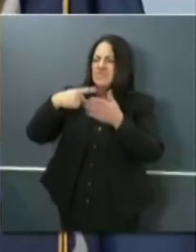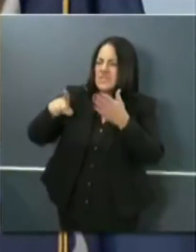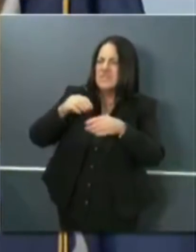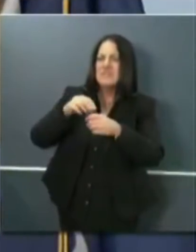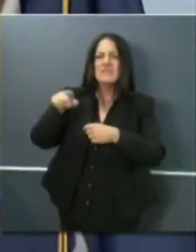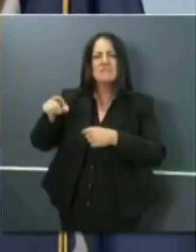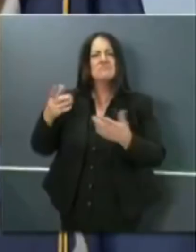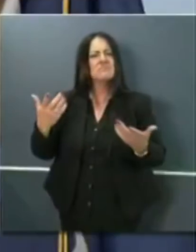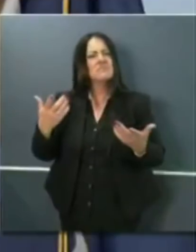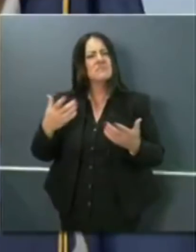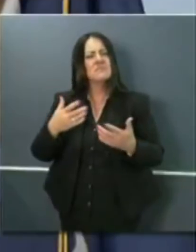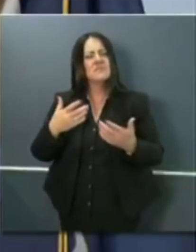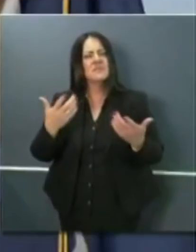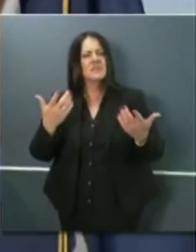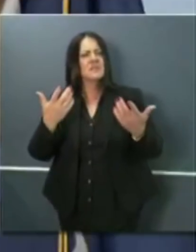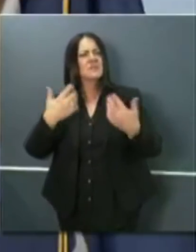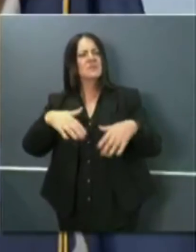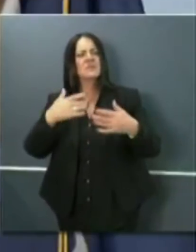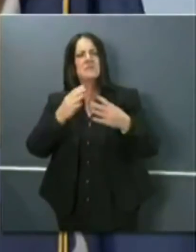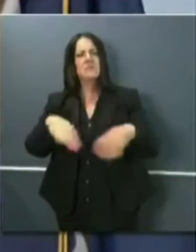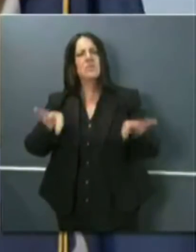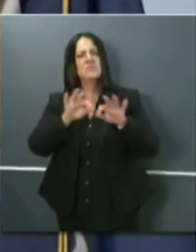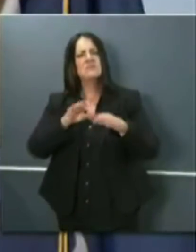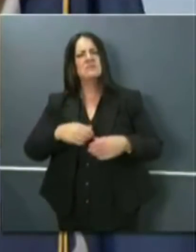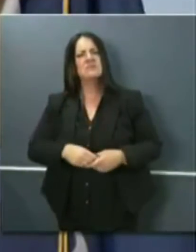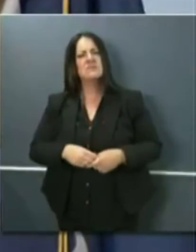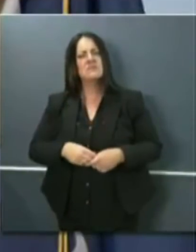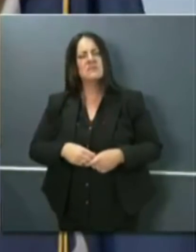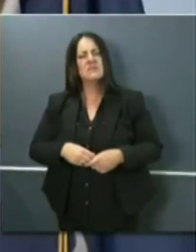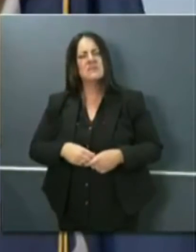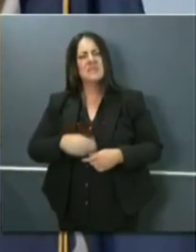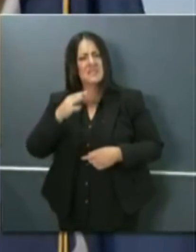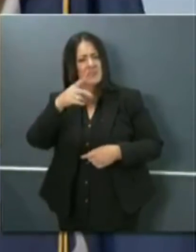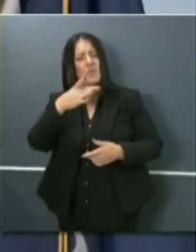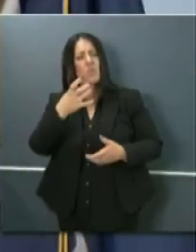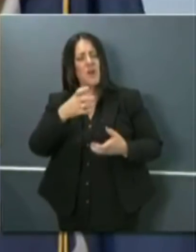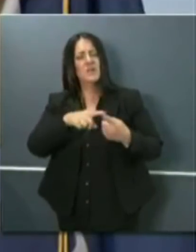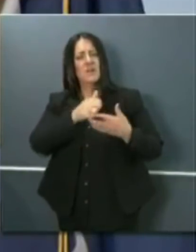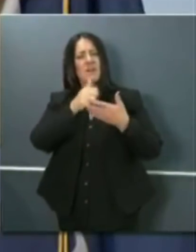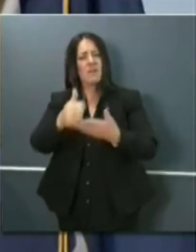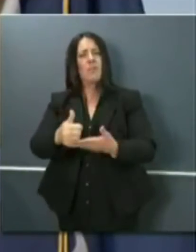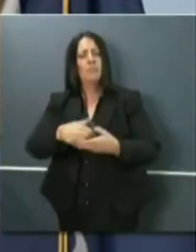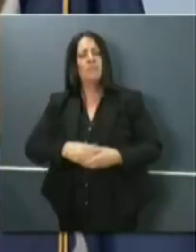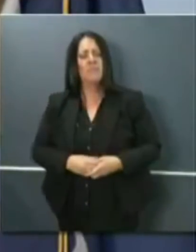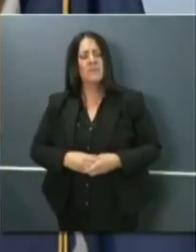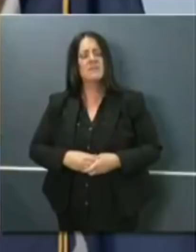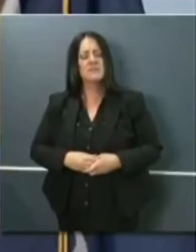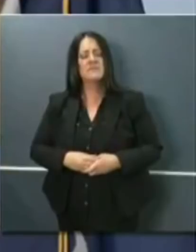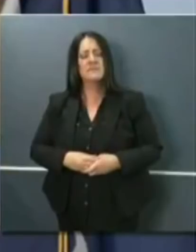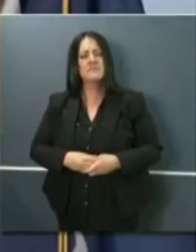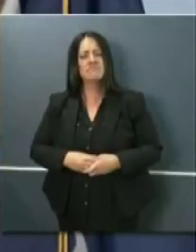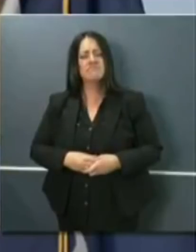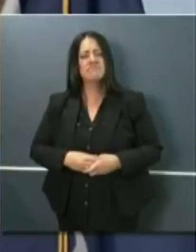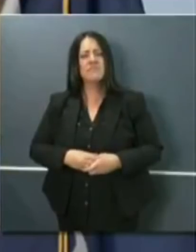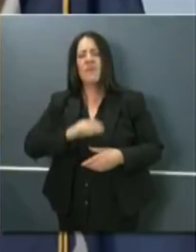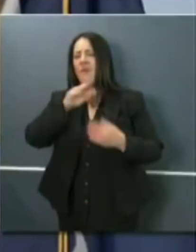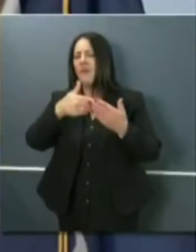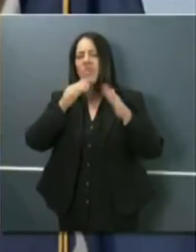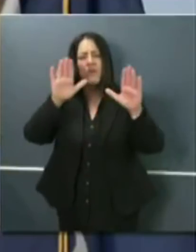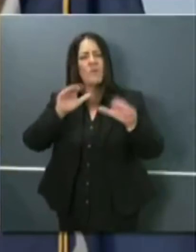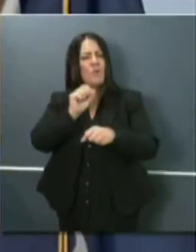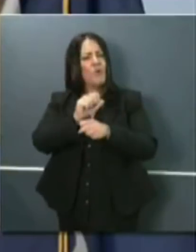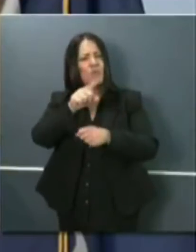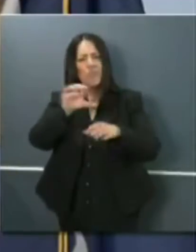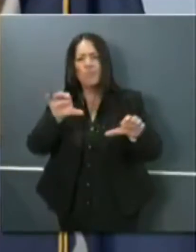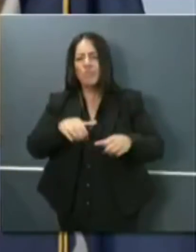So nothing more important for individuals, if they want to contribute in this moment, that continue to do the incredible work you have done